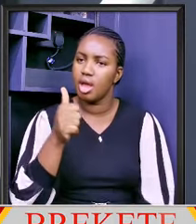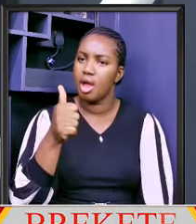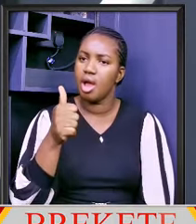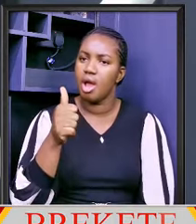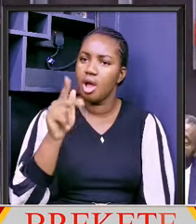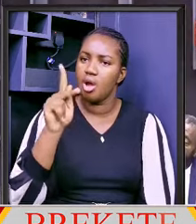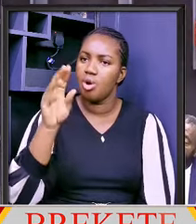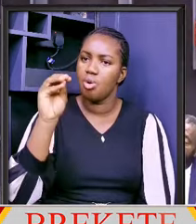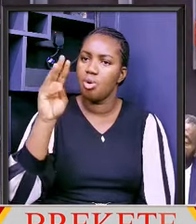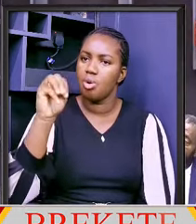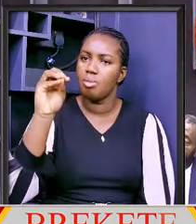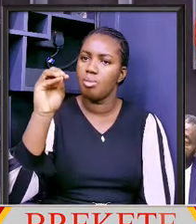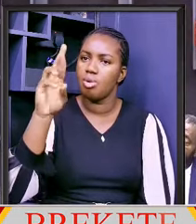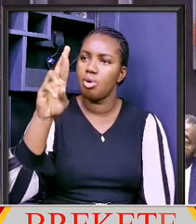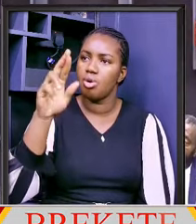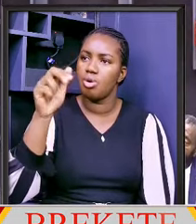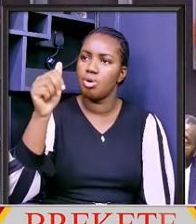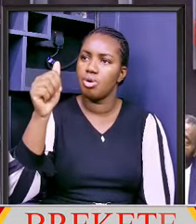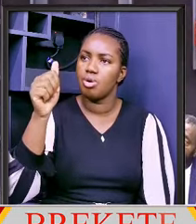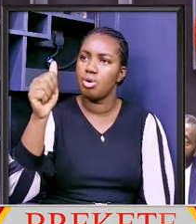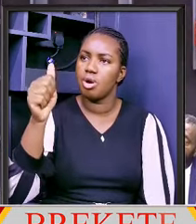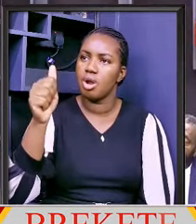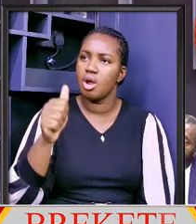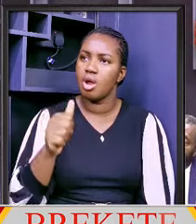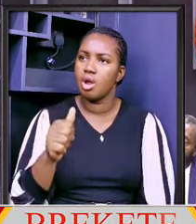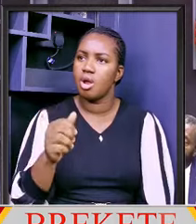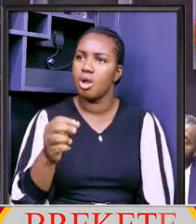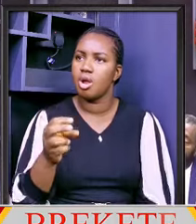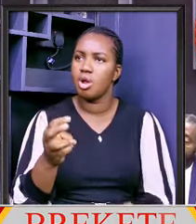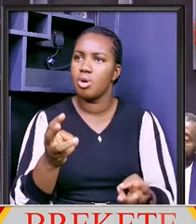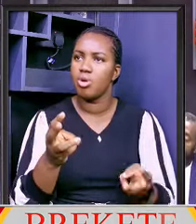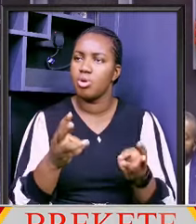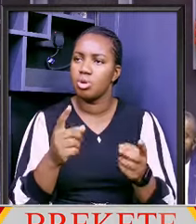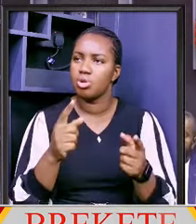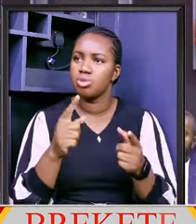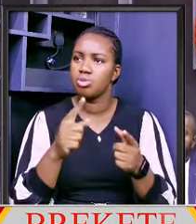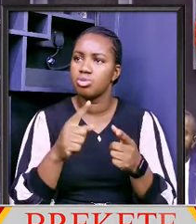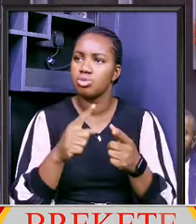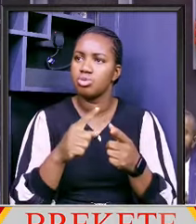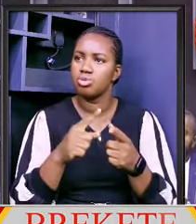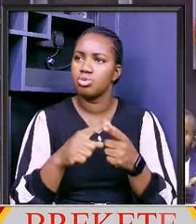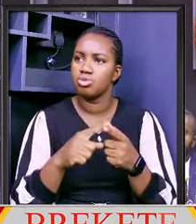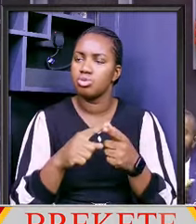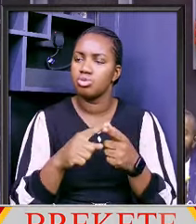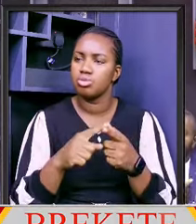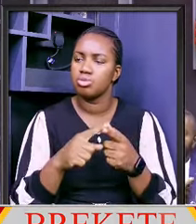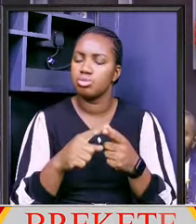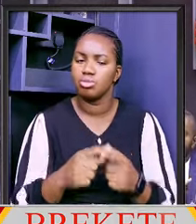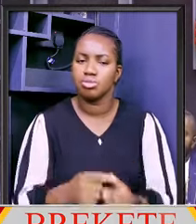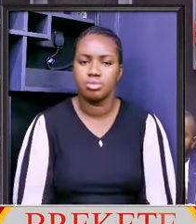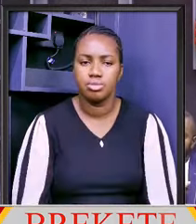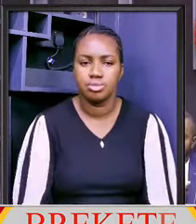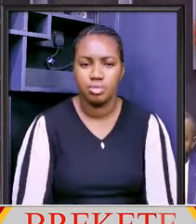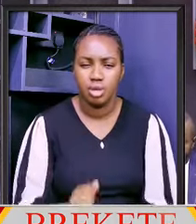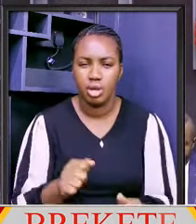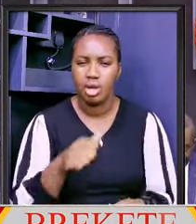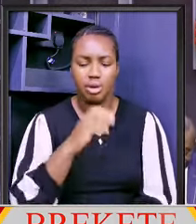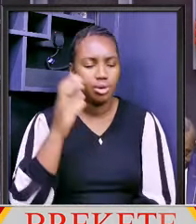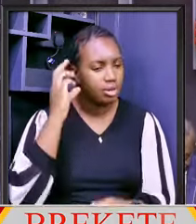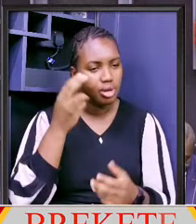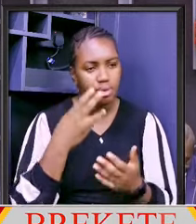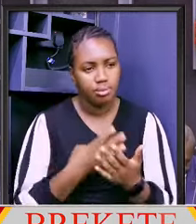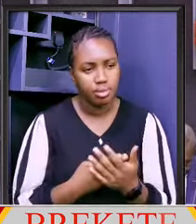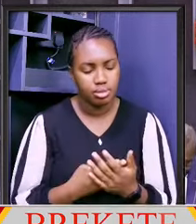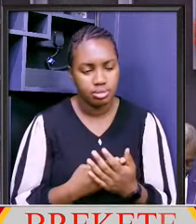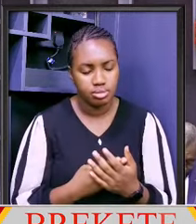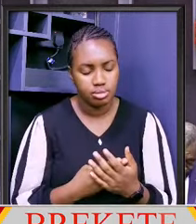come and take their own side. Please. Not only let's appreciate family. Them. Let's appreciate them. Not only me, all the board